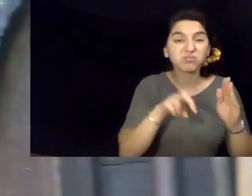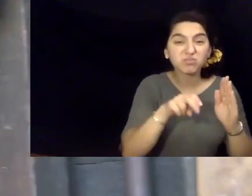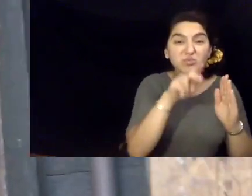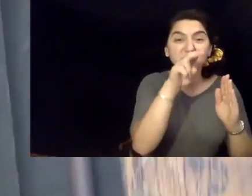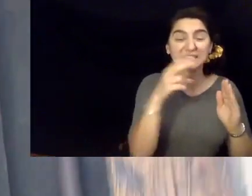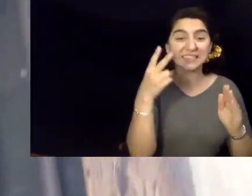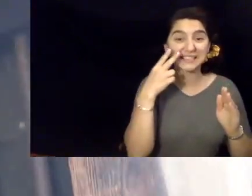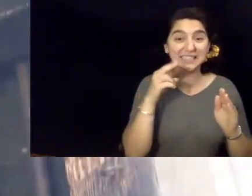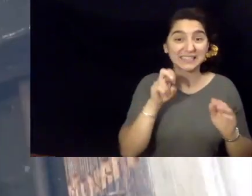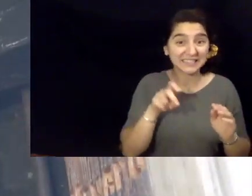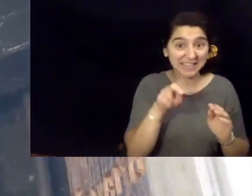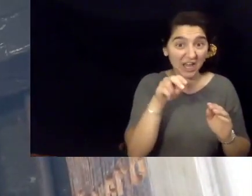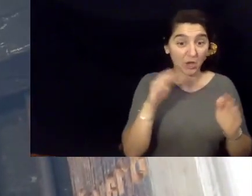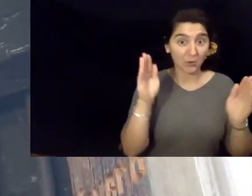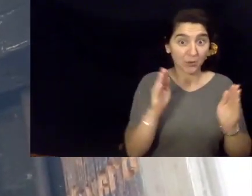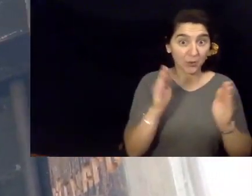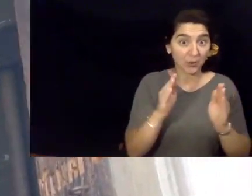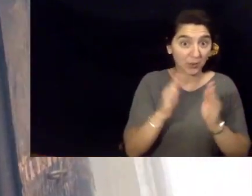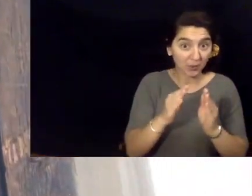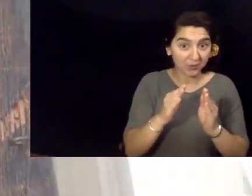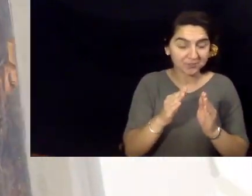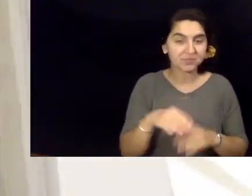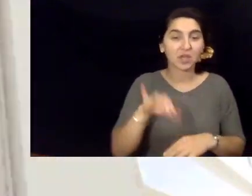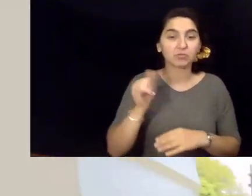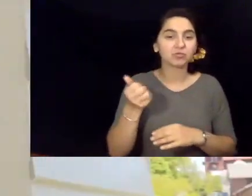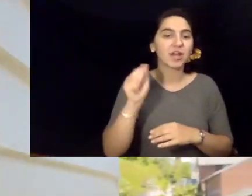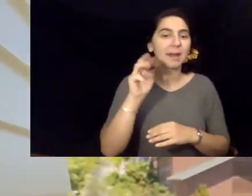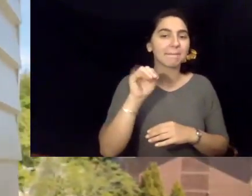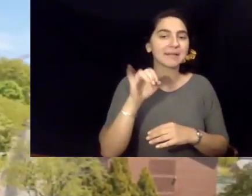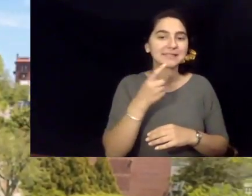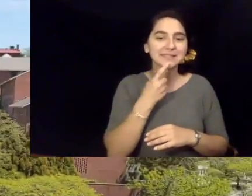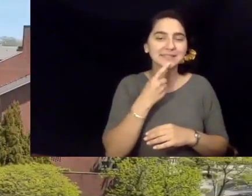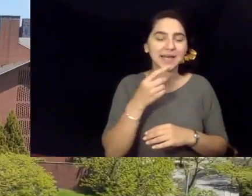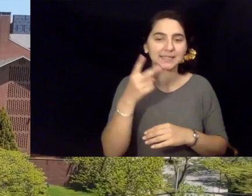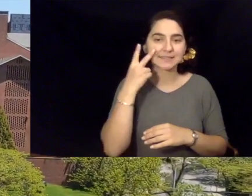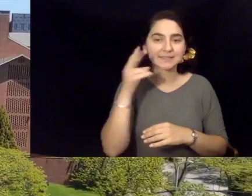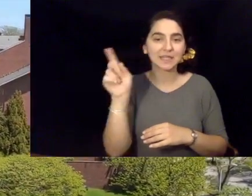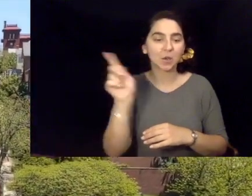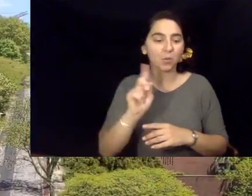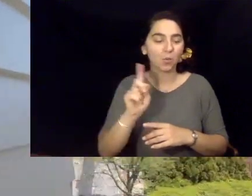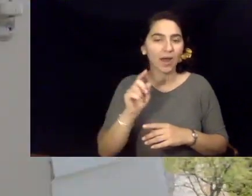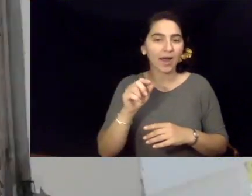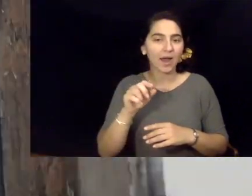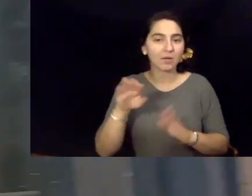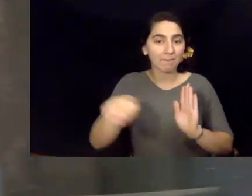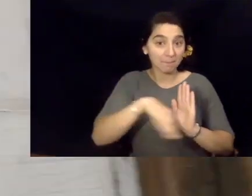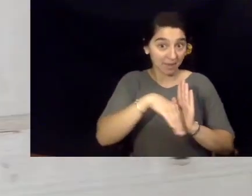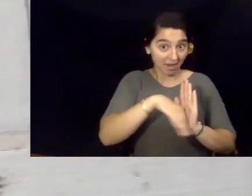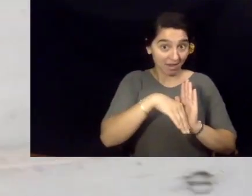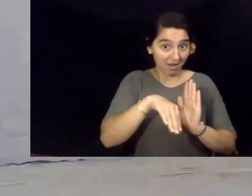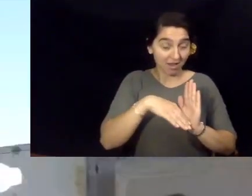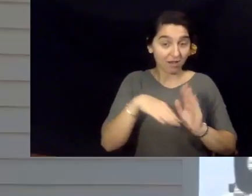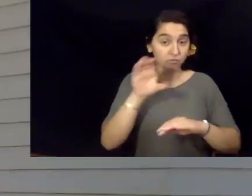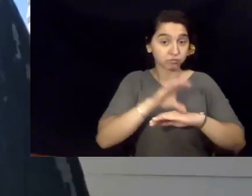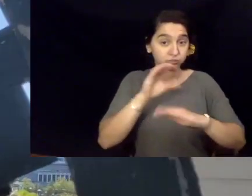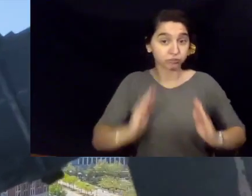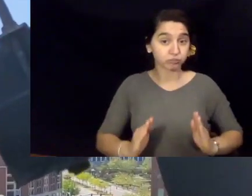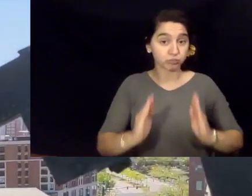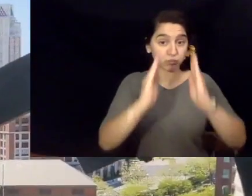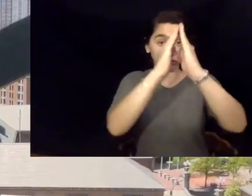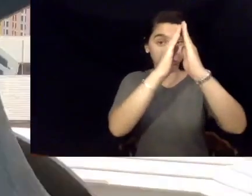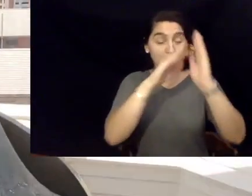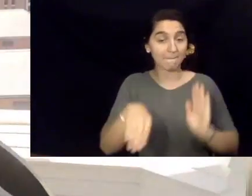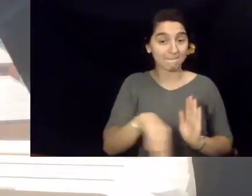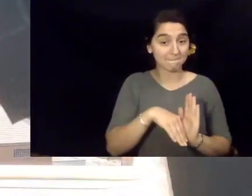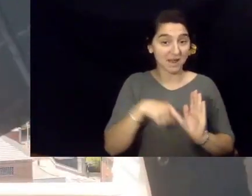inside. Keep going up. The steps are getting skinnier and skinnier. So just for some context, we are climbing up further past